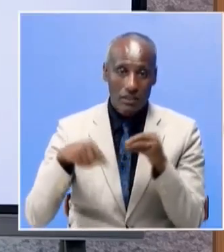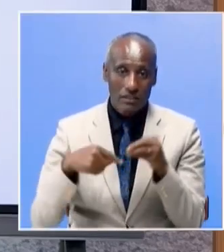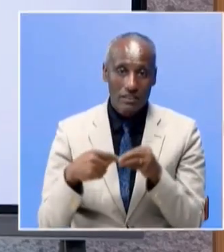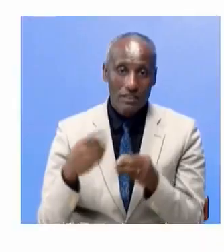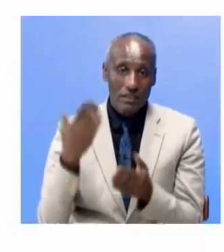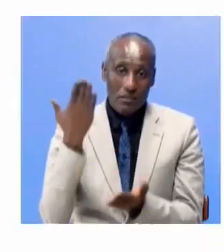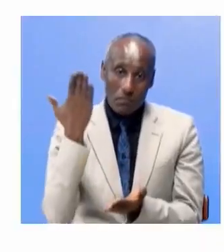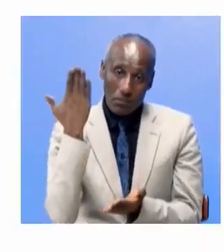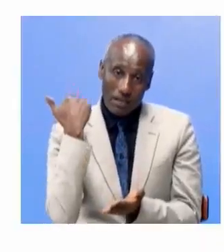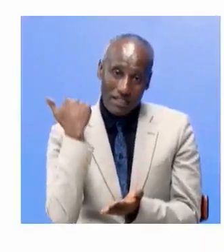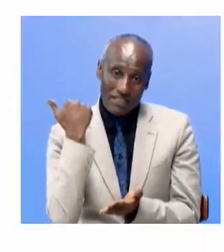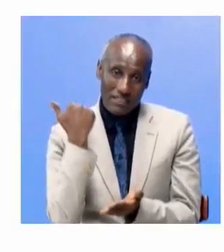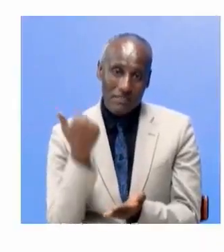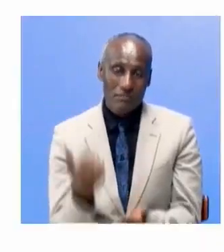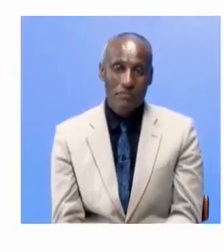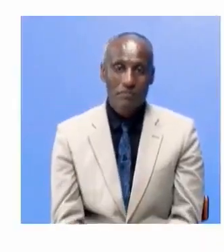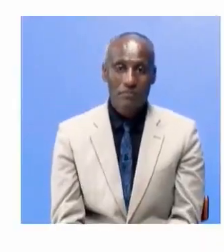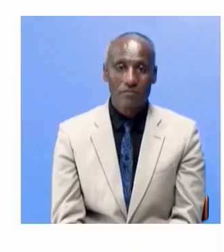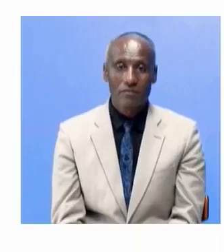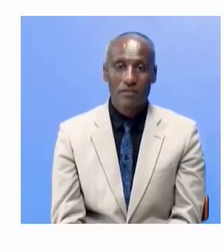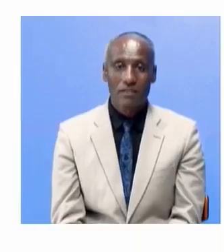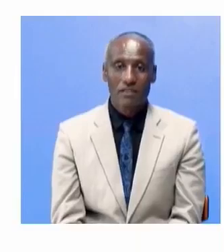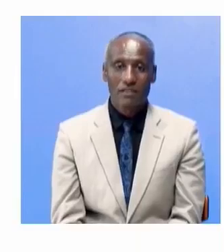past habits.